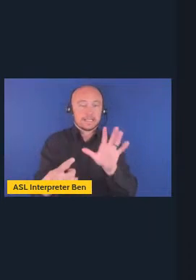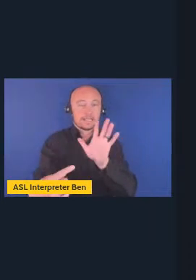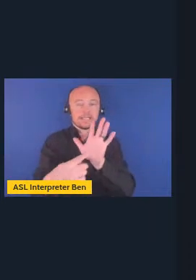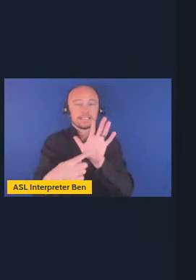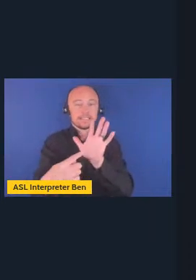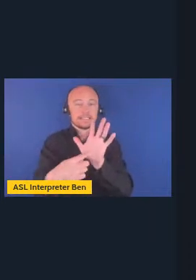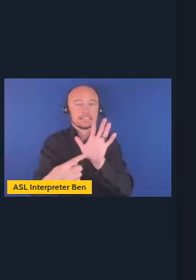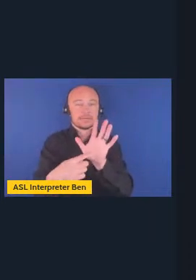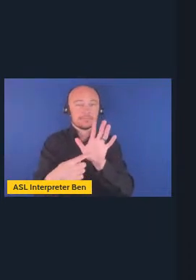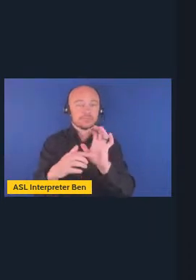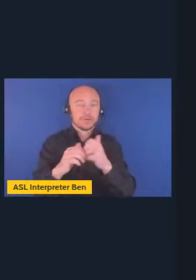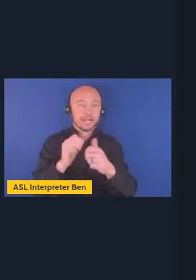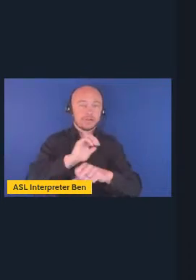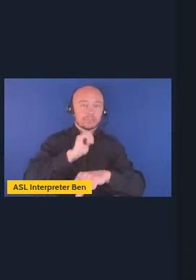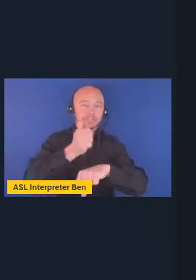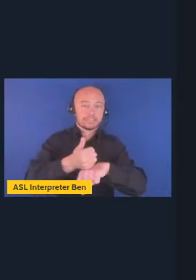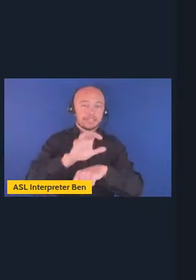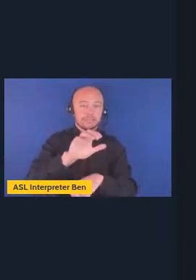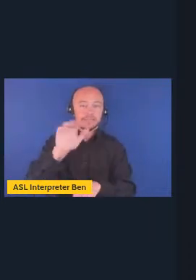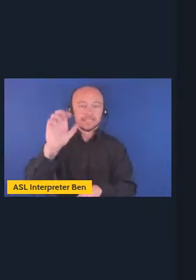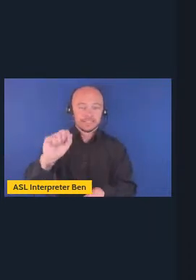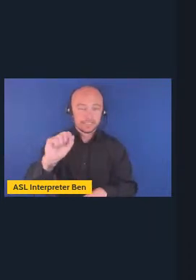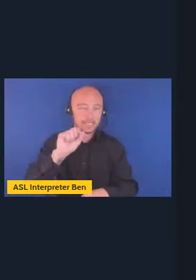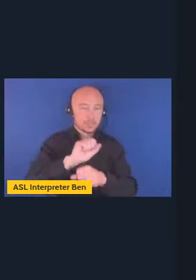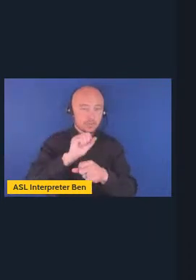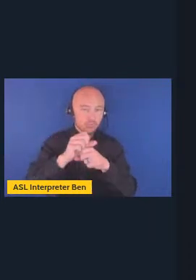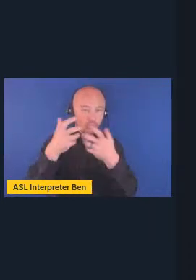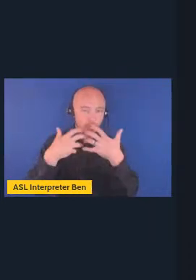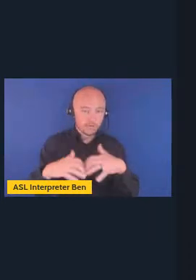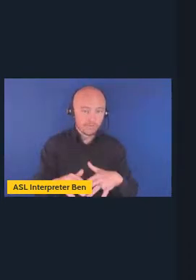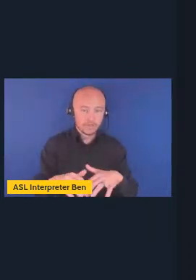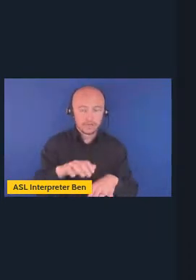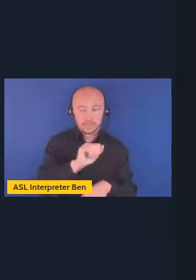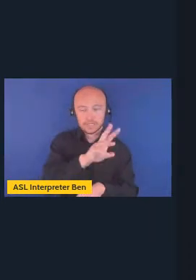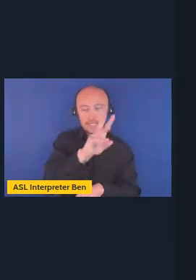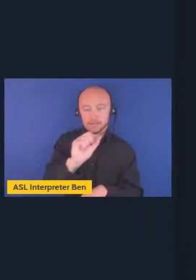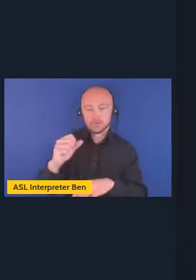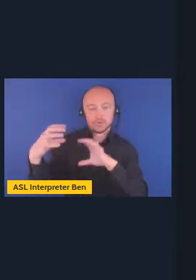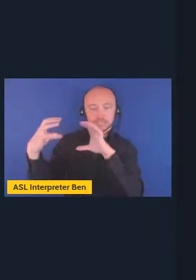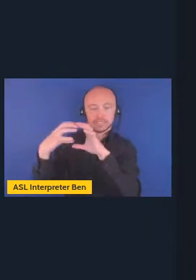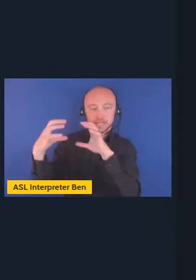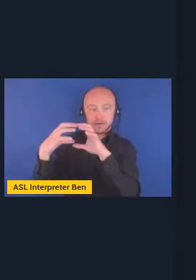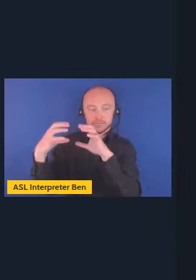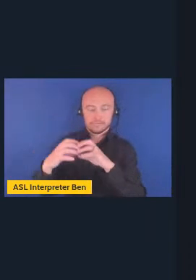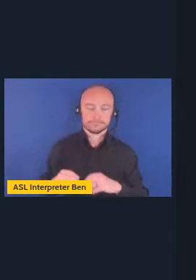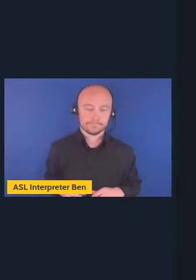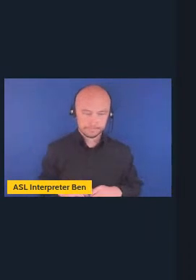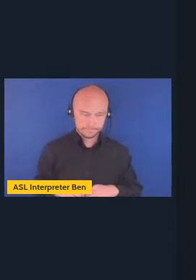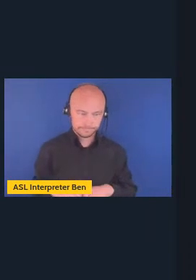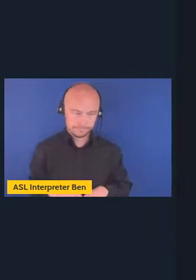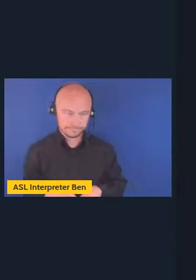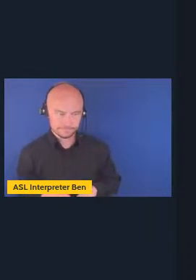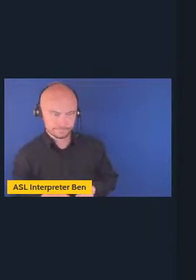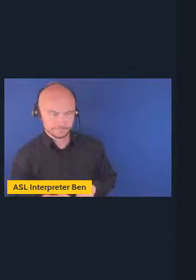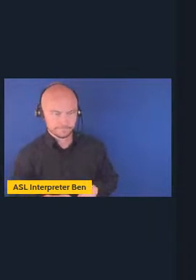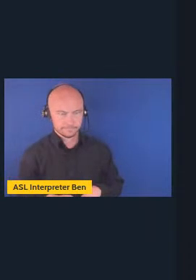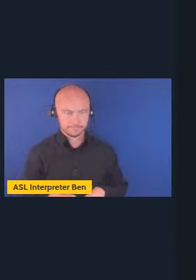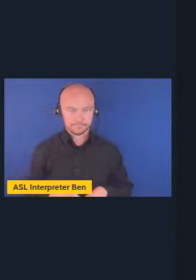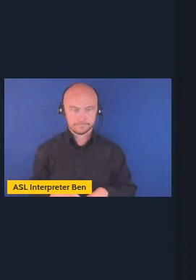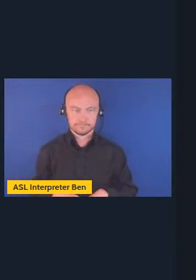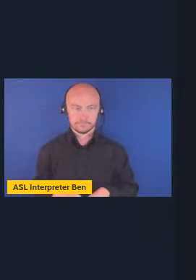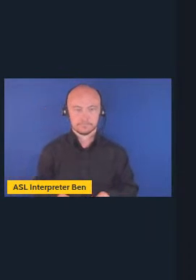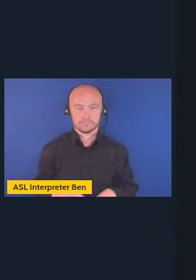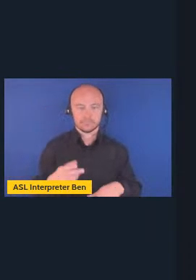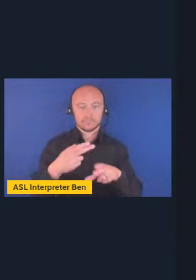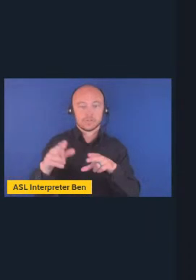how we can set up ECS Anywhere workloads using AWS Cloud Development Kit. Here is my short